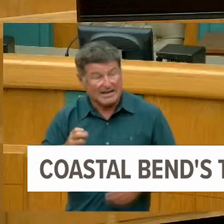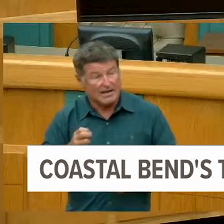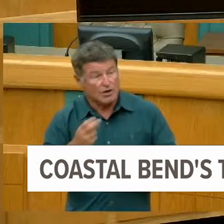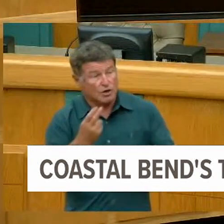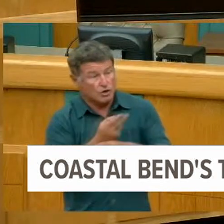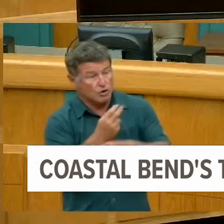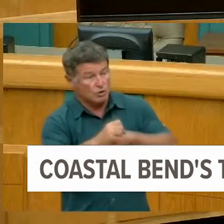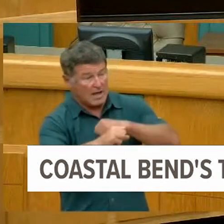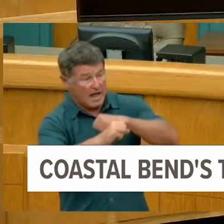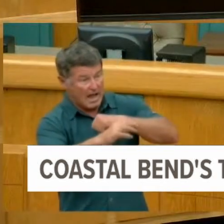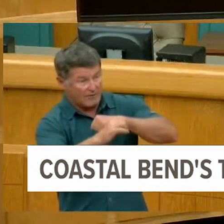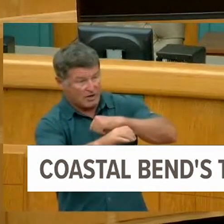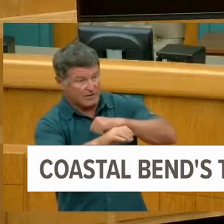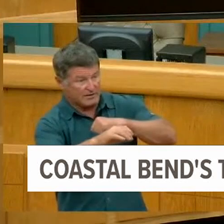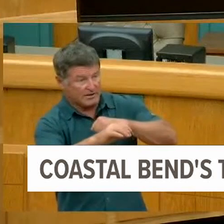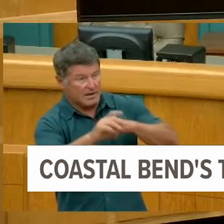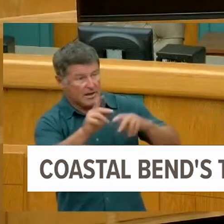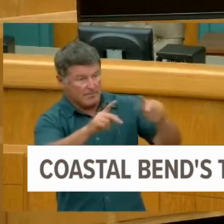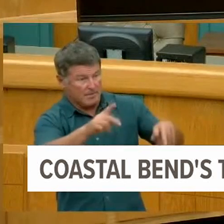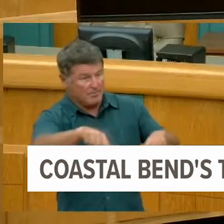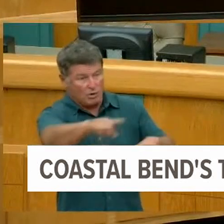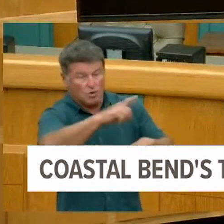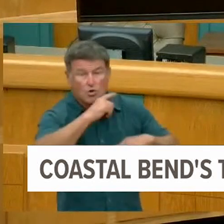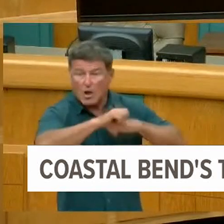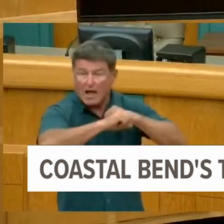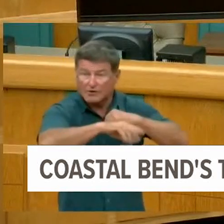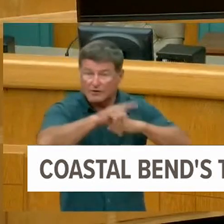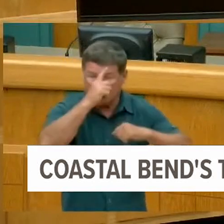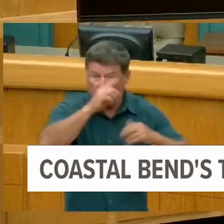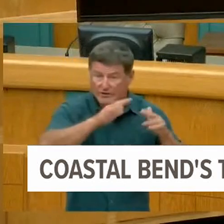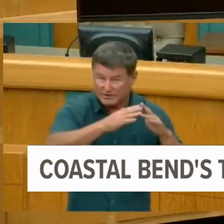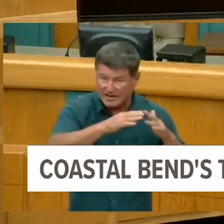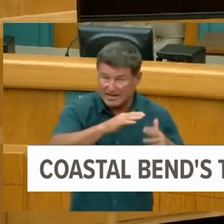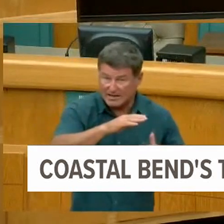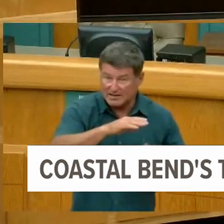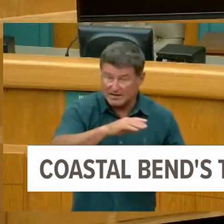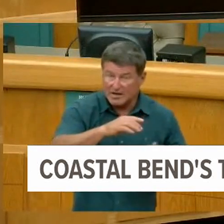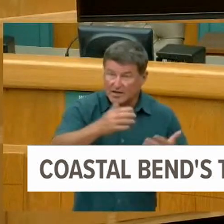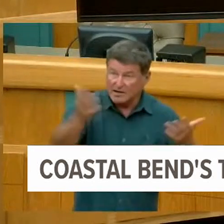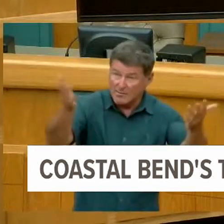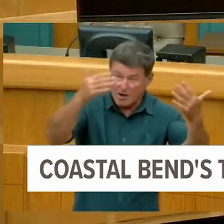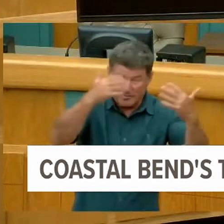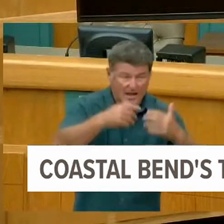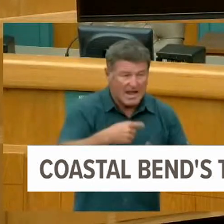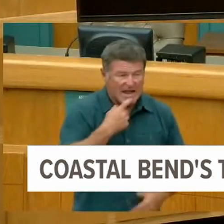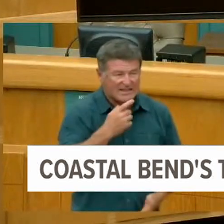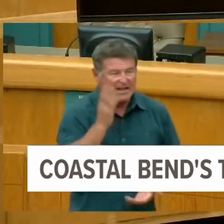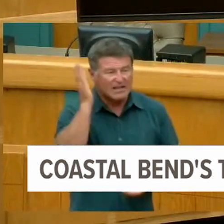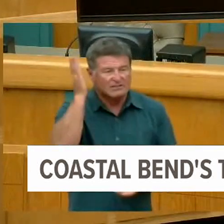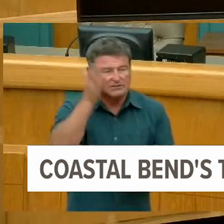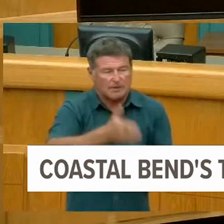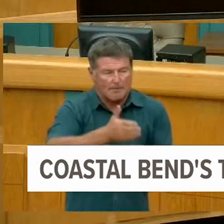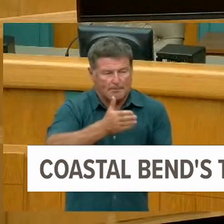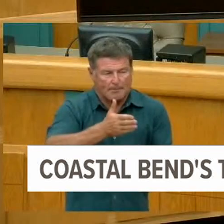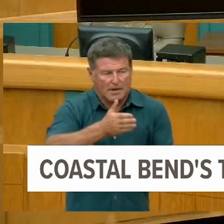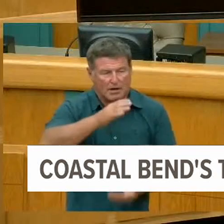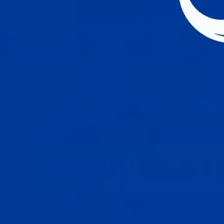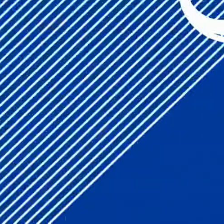reached out to all billboard and media companies, and Zanoni said there are no paid tourism dollars being used in the state of Texas right